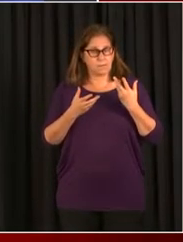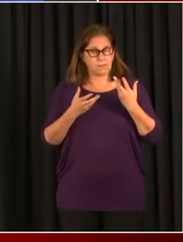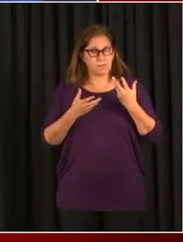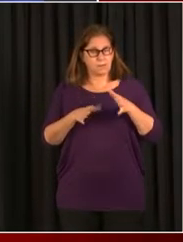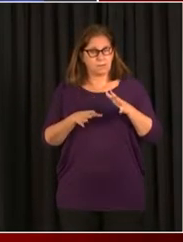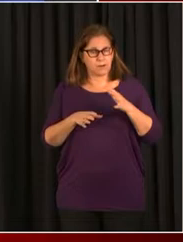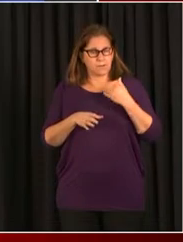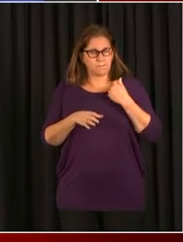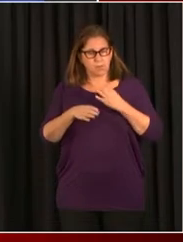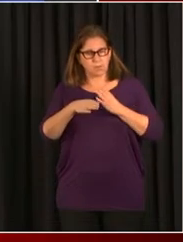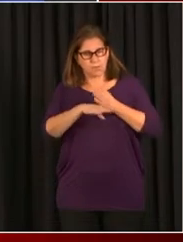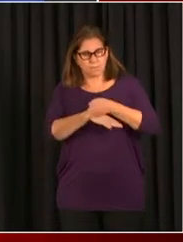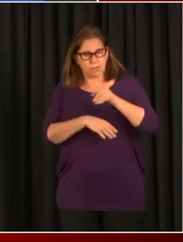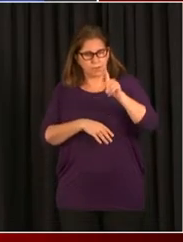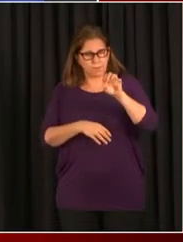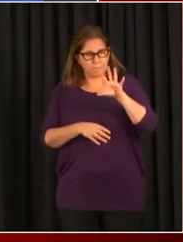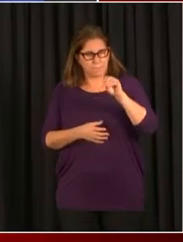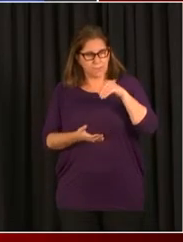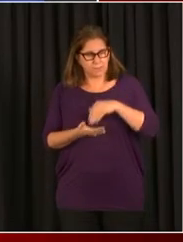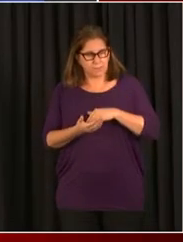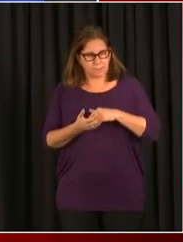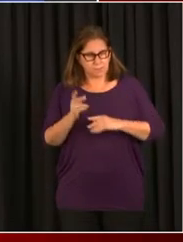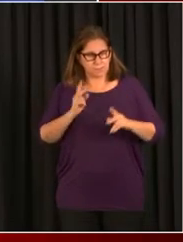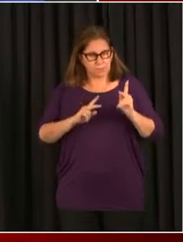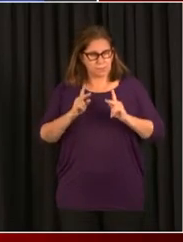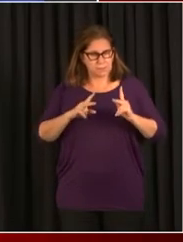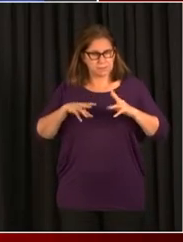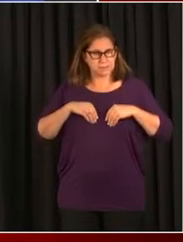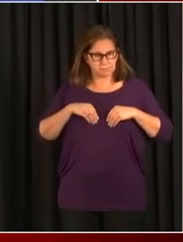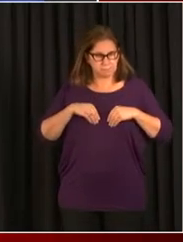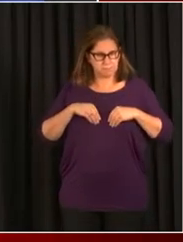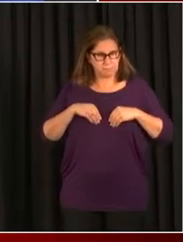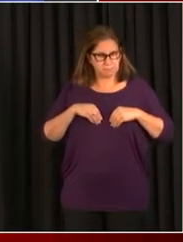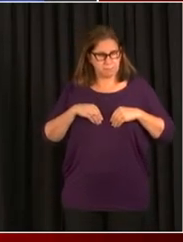week, middle of this week. Thank you.